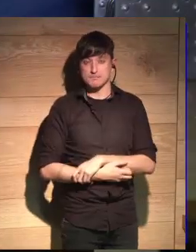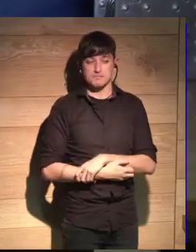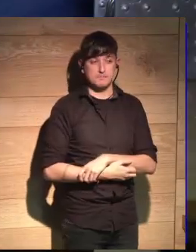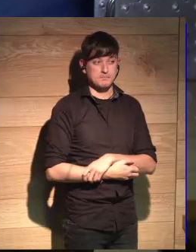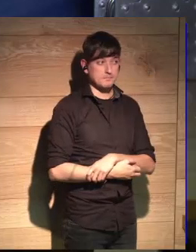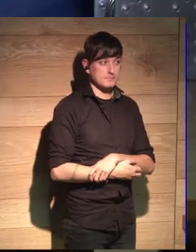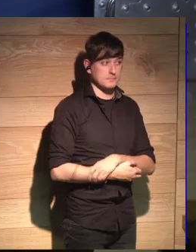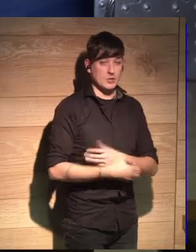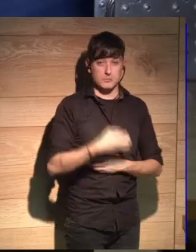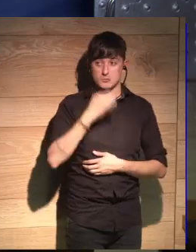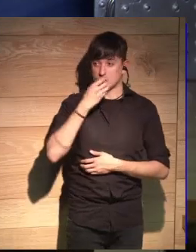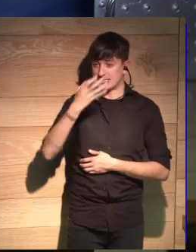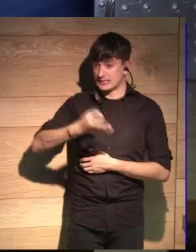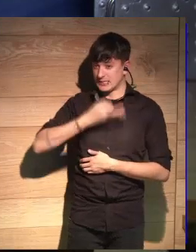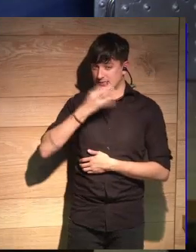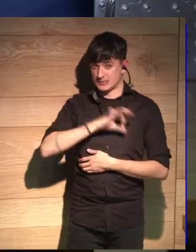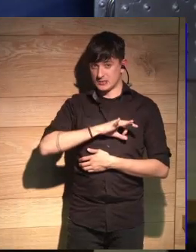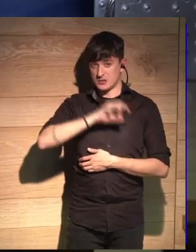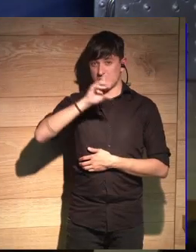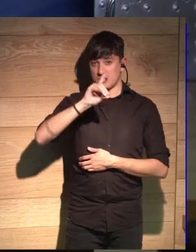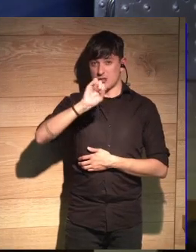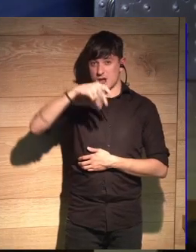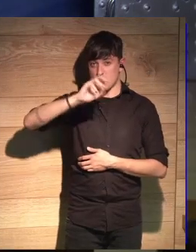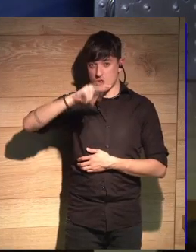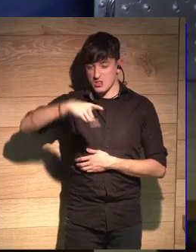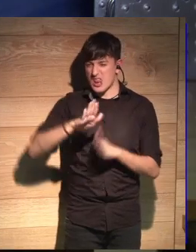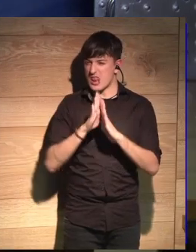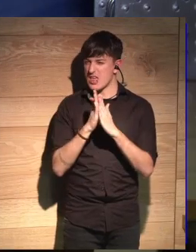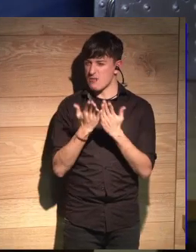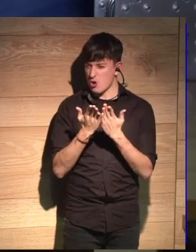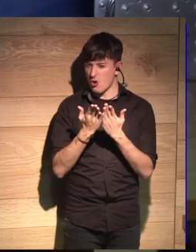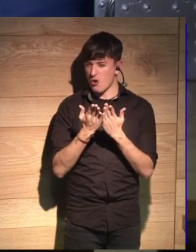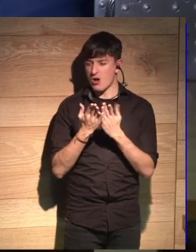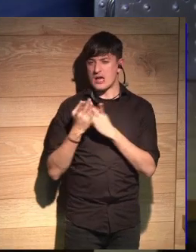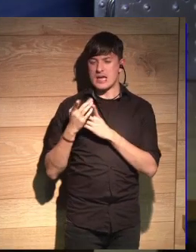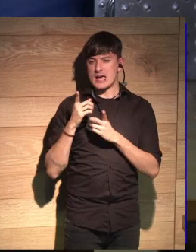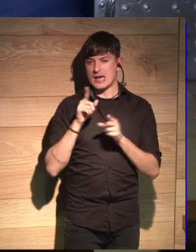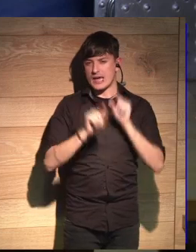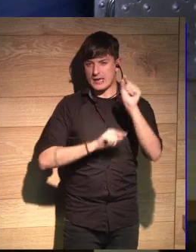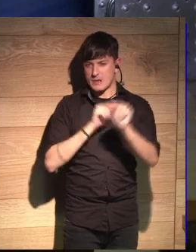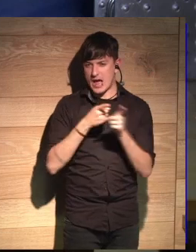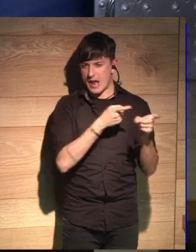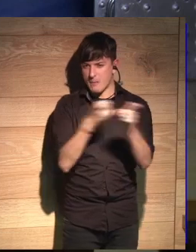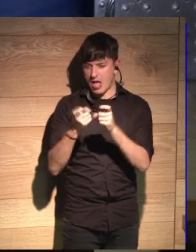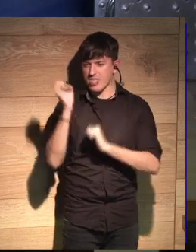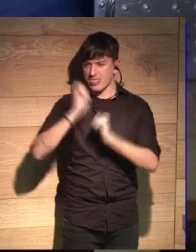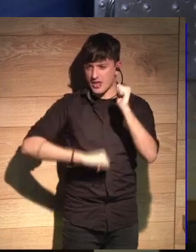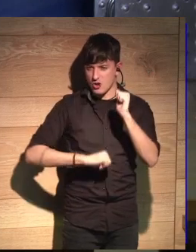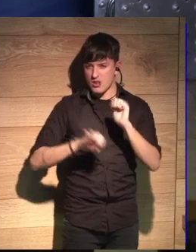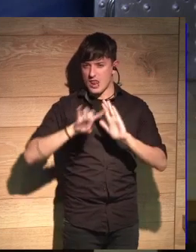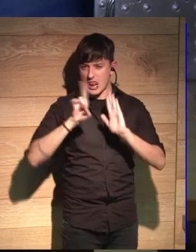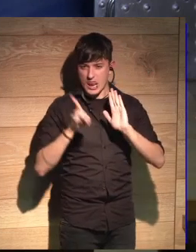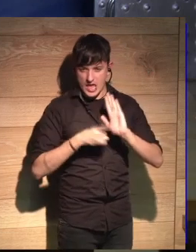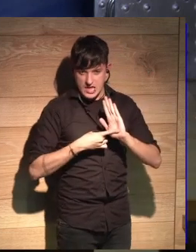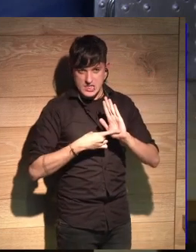Buenas tardes, Mr. Diamond. Good afternoon, Mr. Diamond. Your book, Guns, Germs and